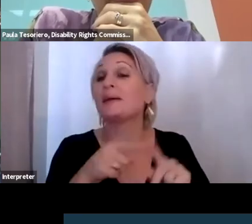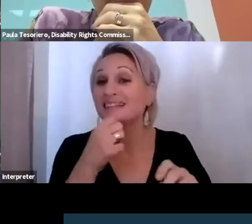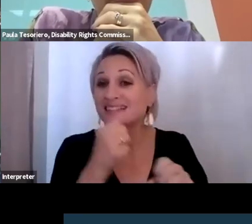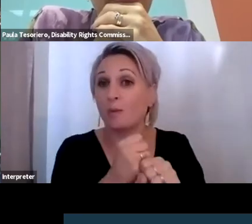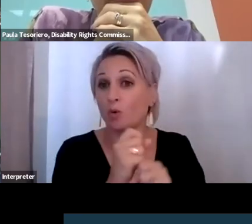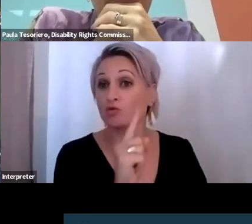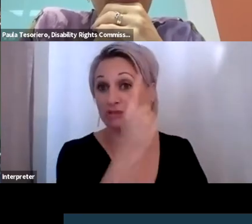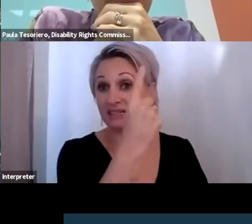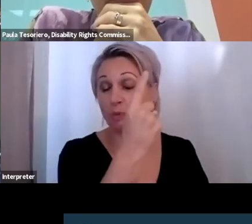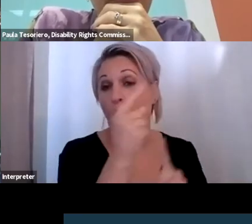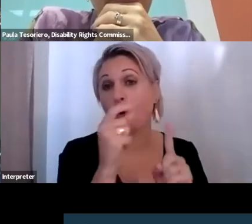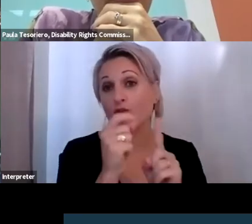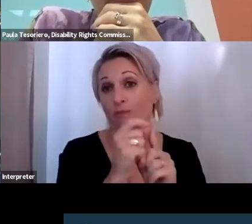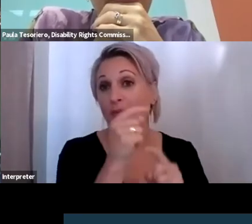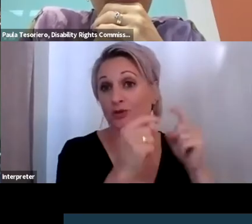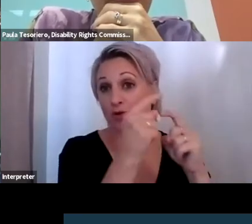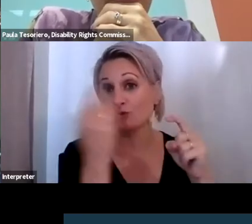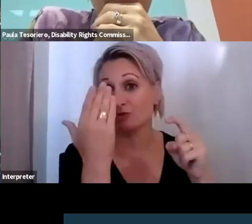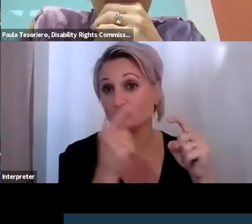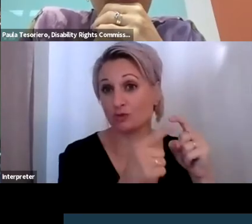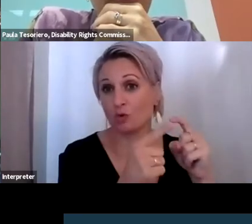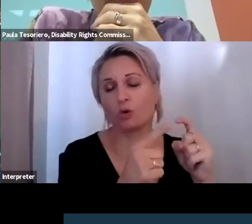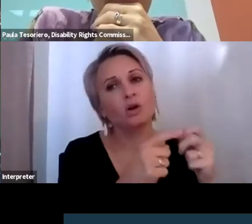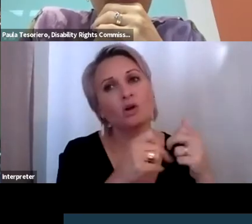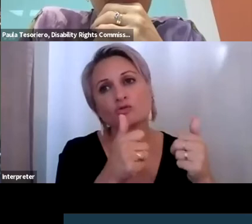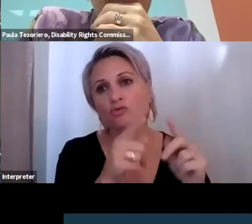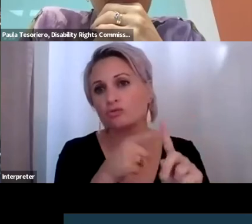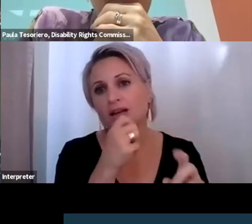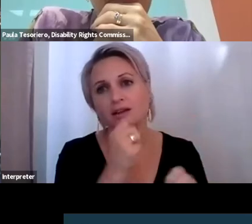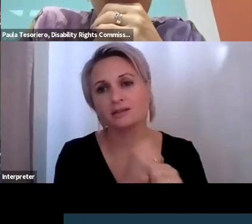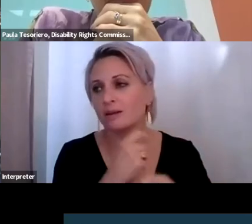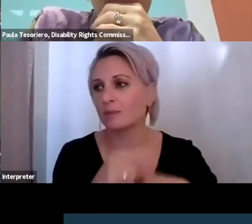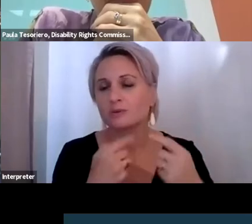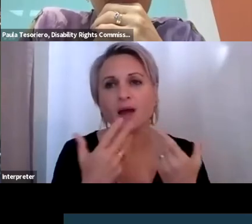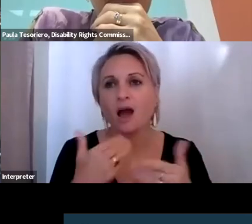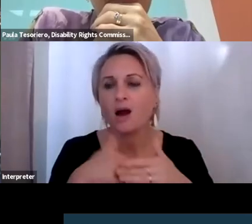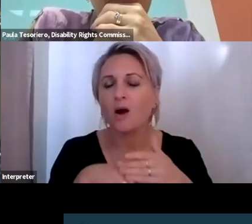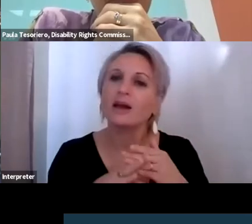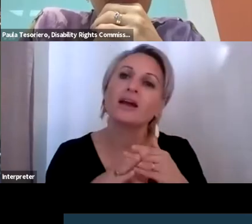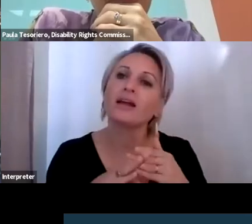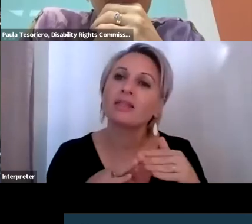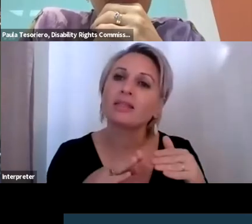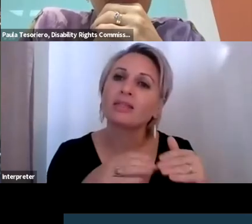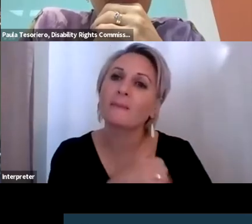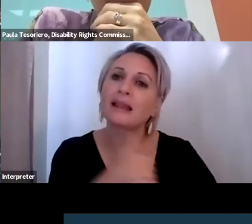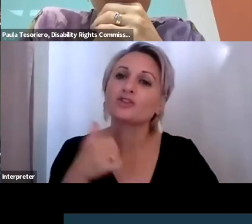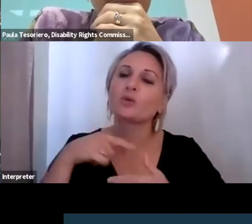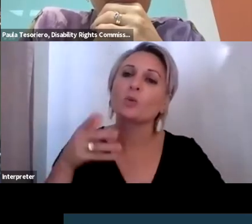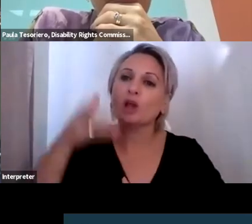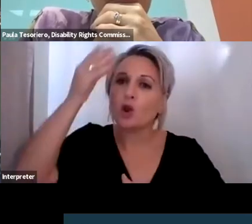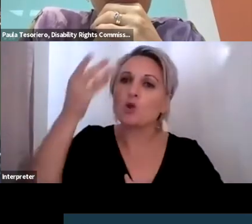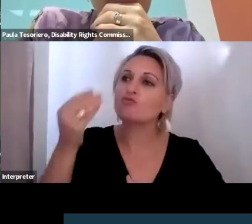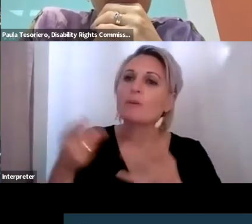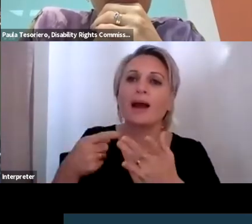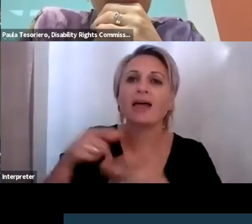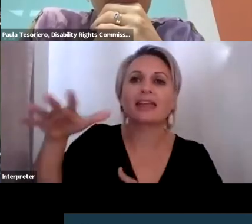you know, there's so many great examples of how in the military we can learn from so many others in